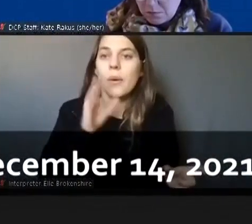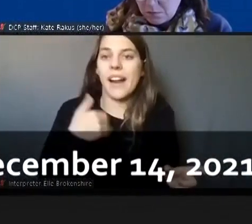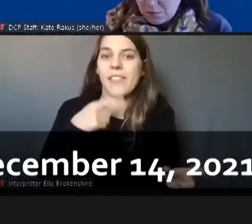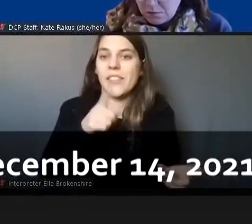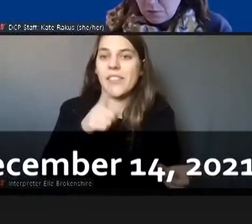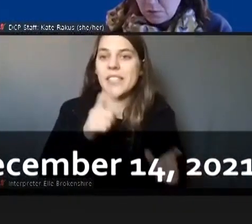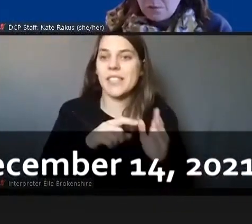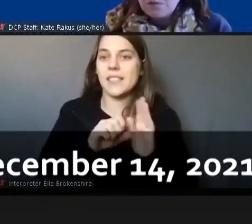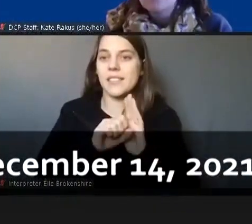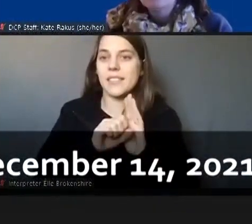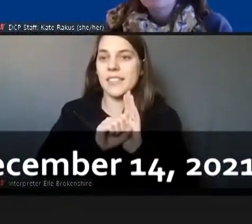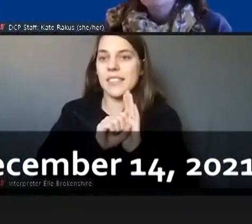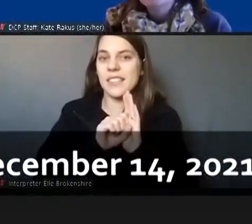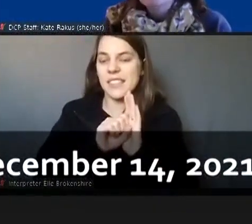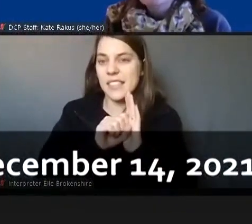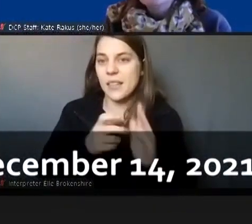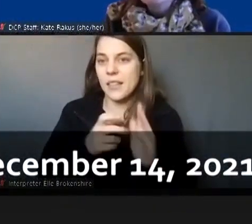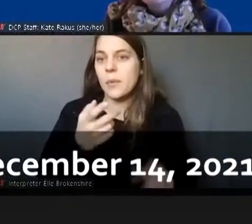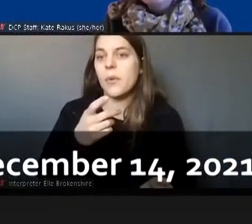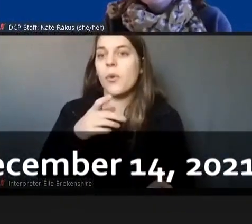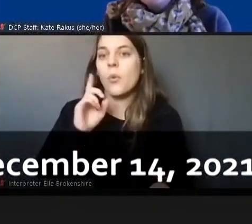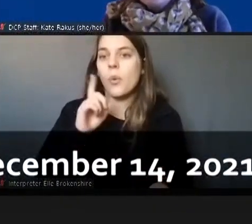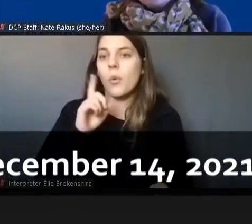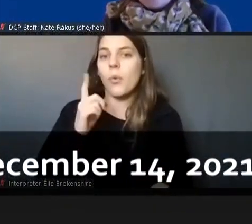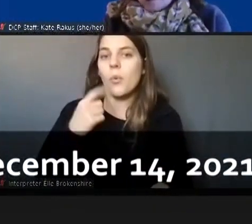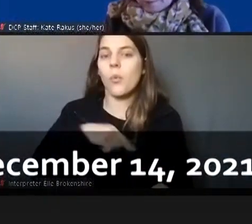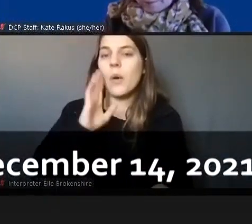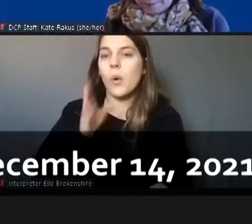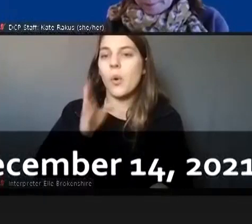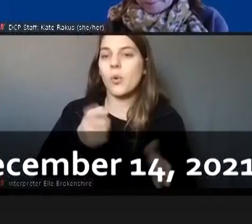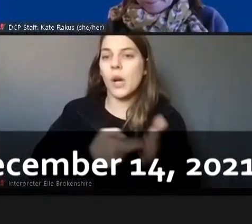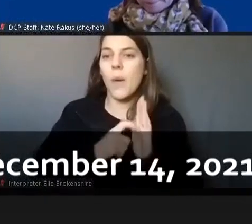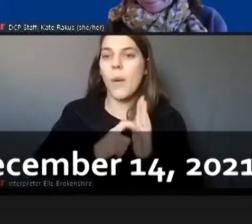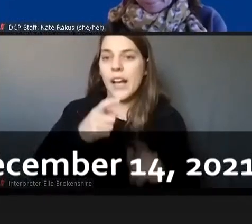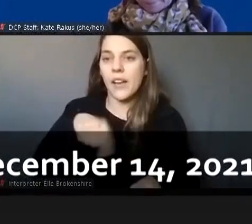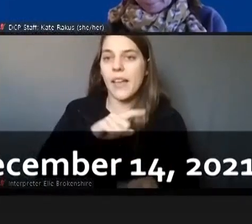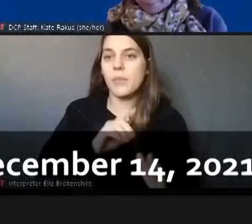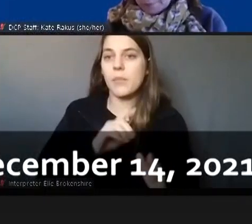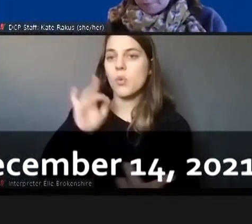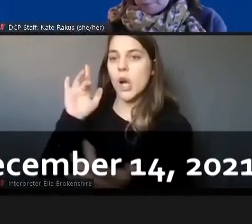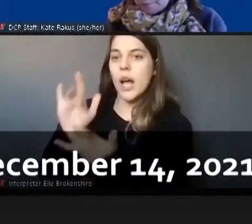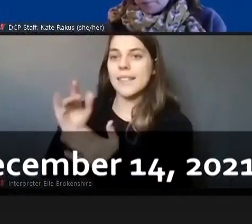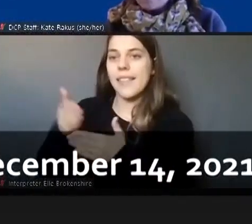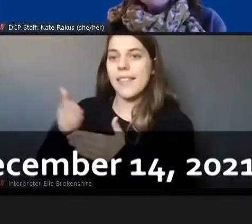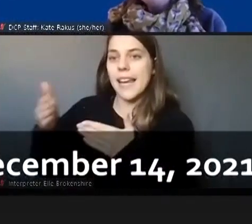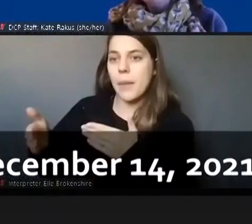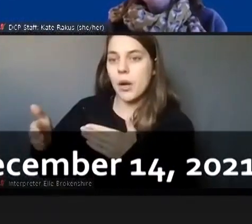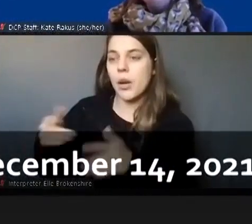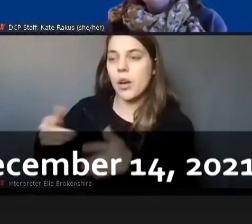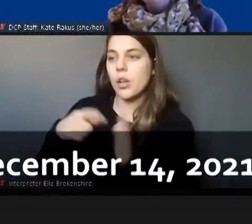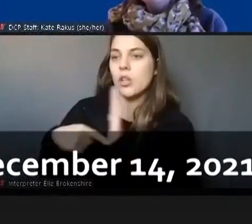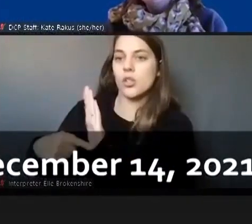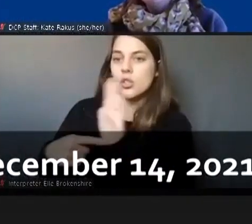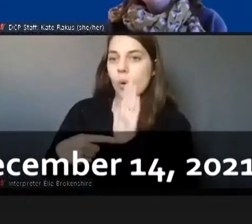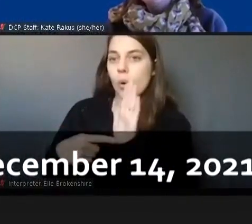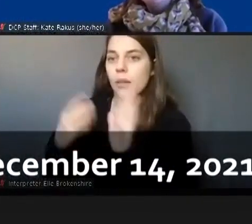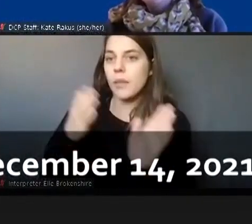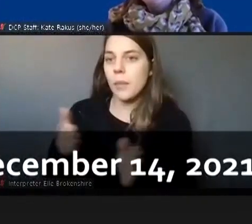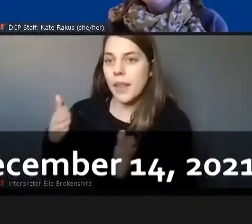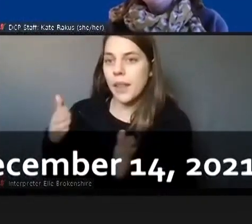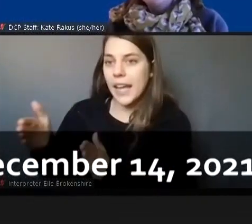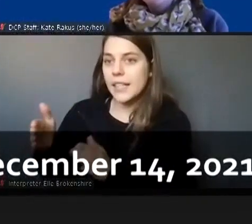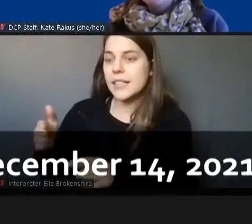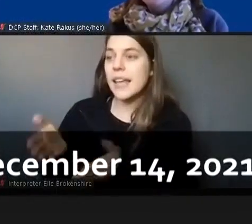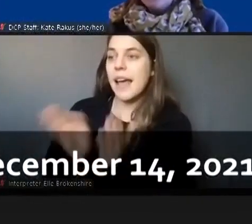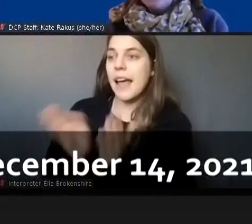them contact that neighbor, show them their plans, get a letter from the neighbor acknowledging that